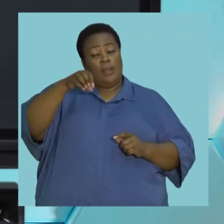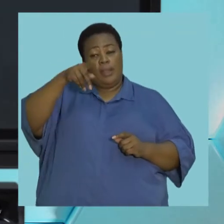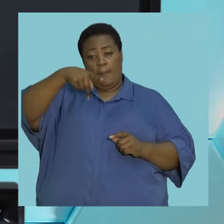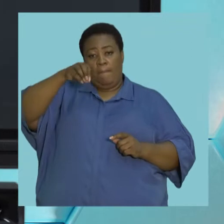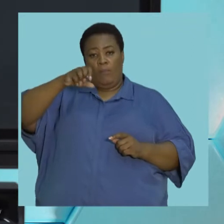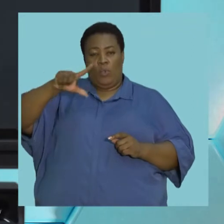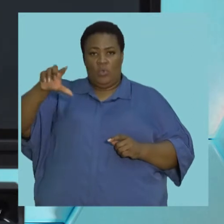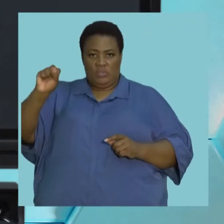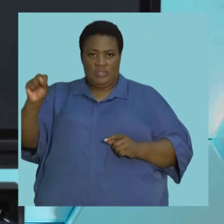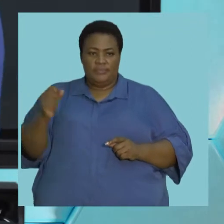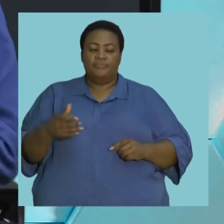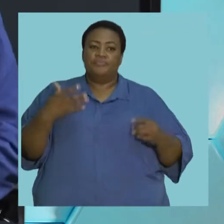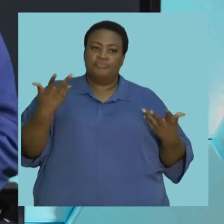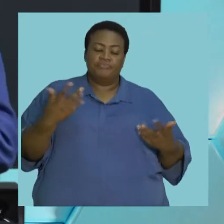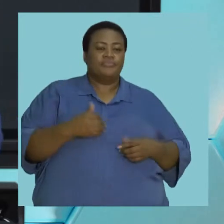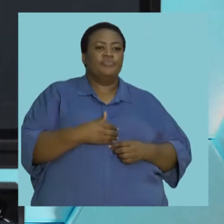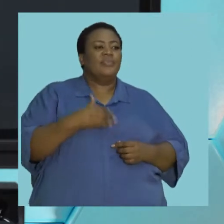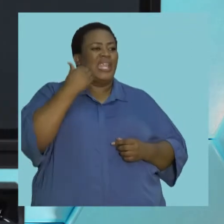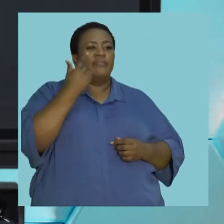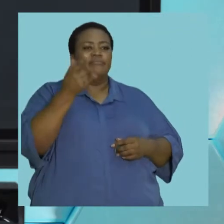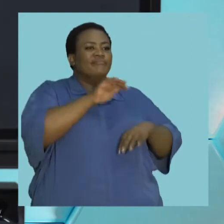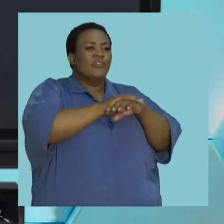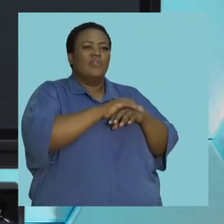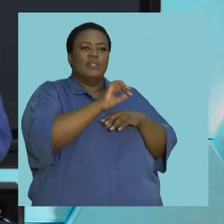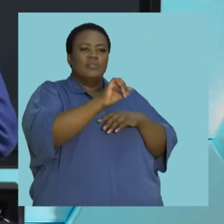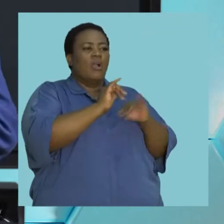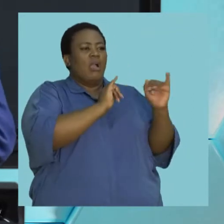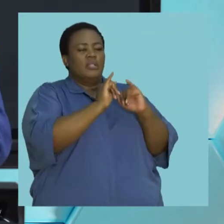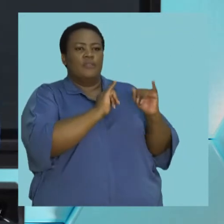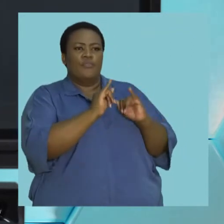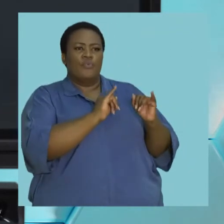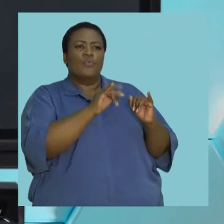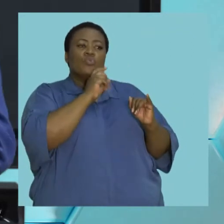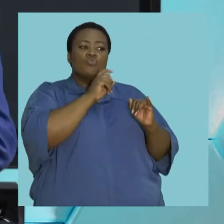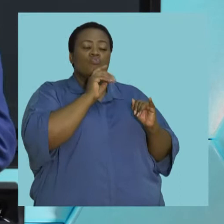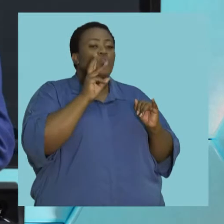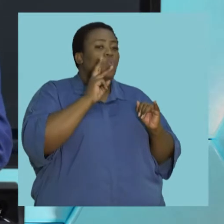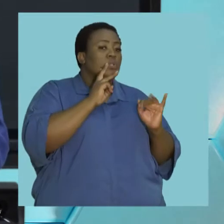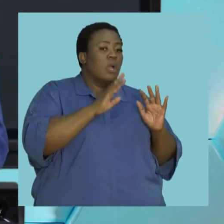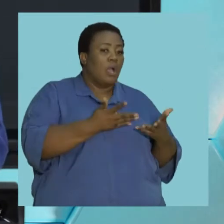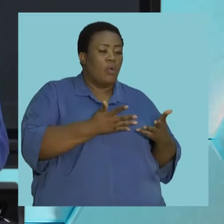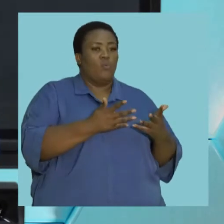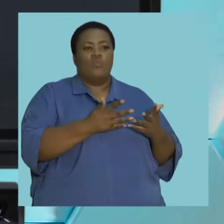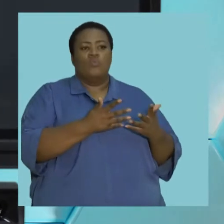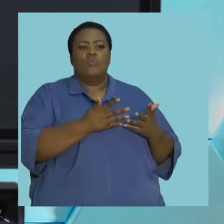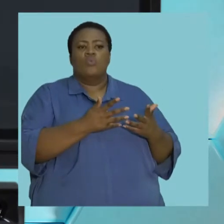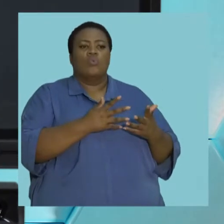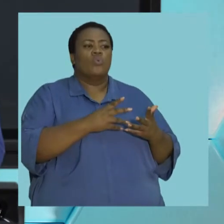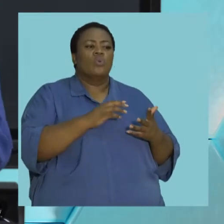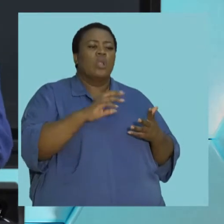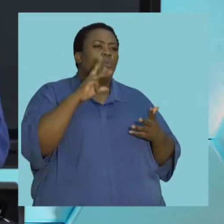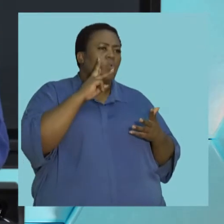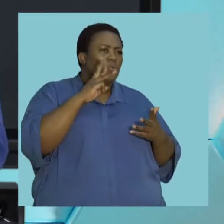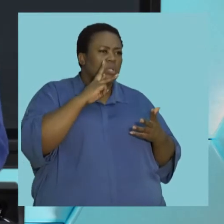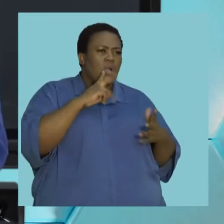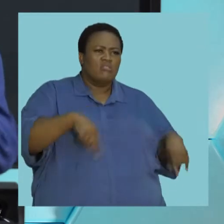One-to-one interviews. So if you were being interviewed by your peers around how you use water and the amount of water that